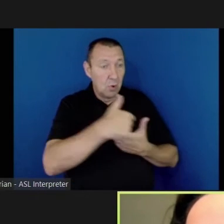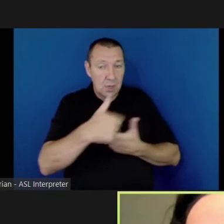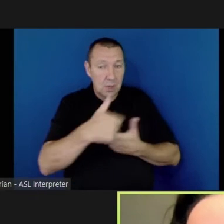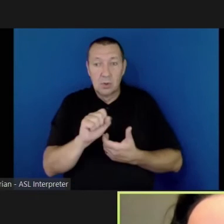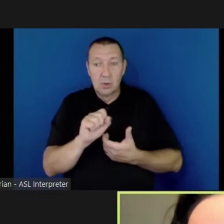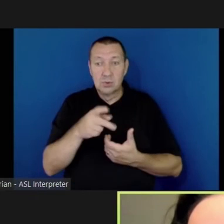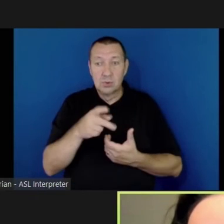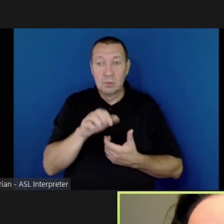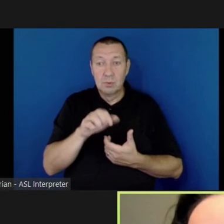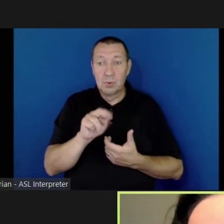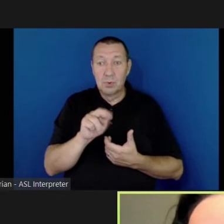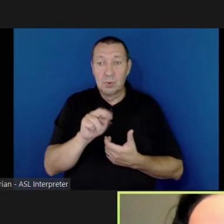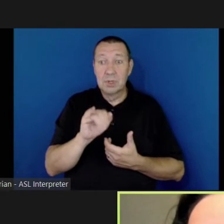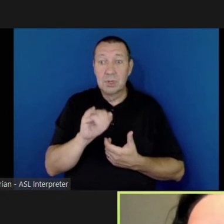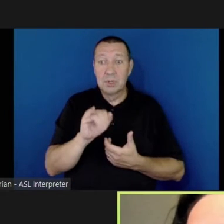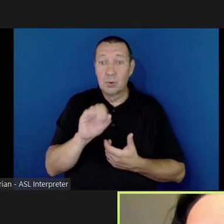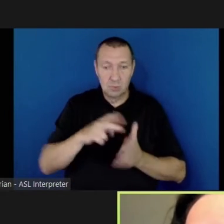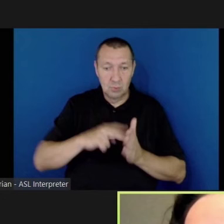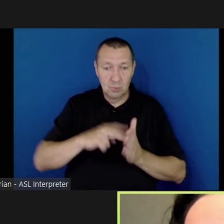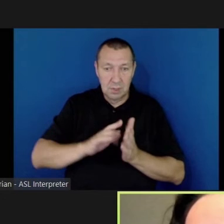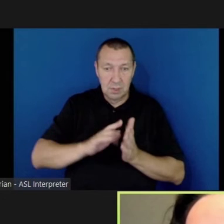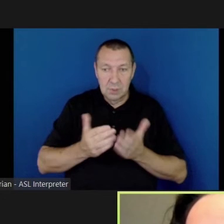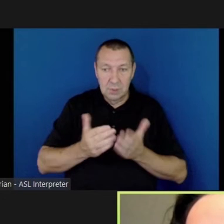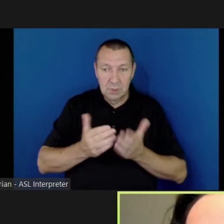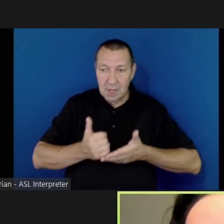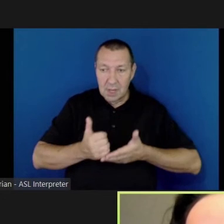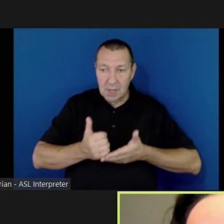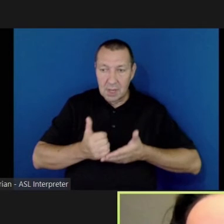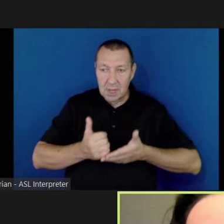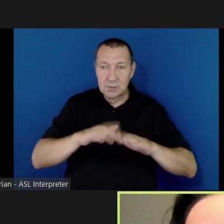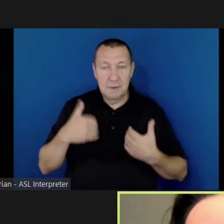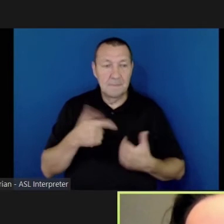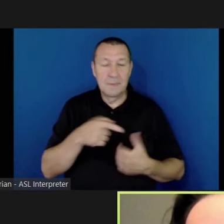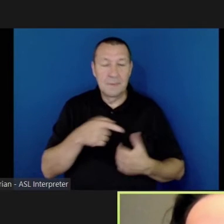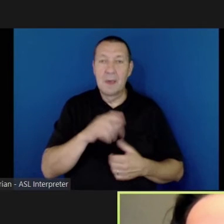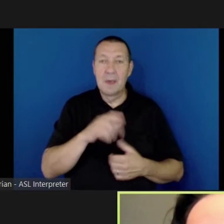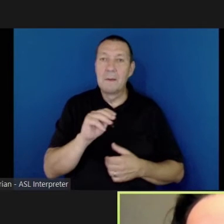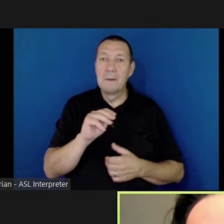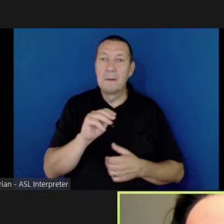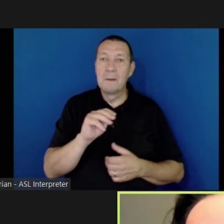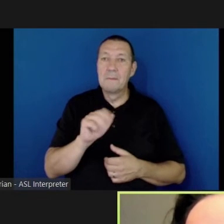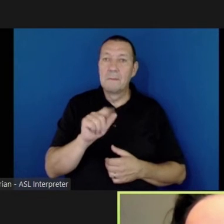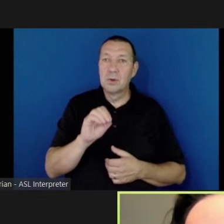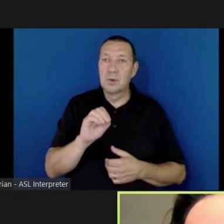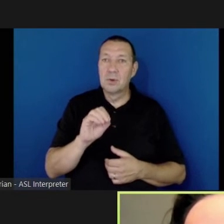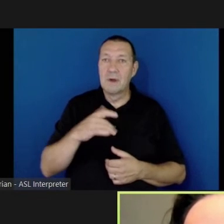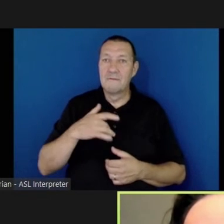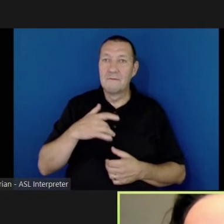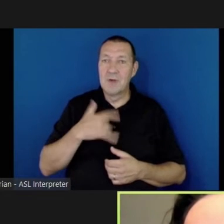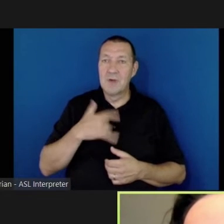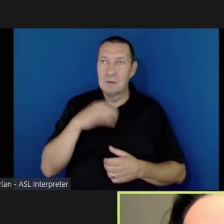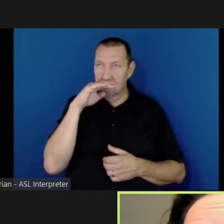and helping smaller children. Mateo never again felt like a zombie.